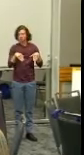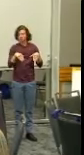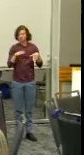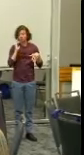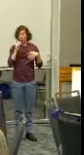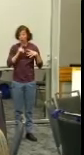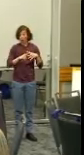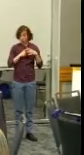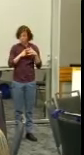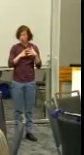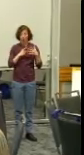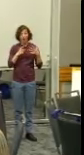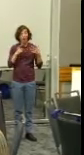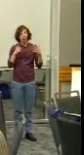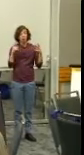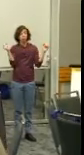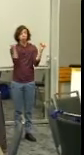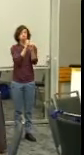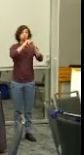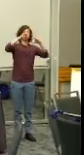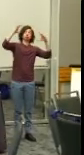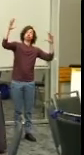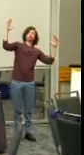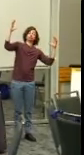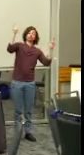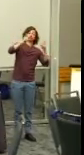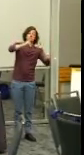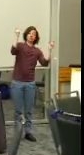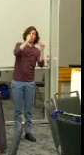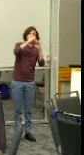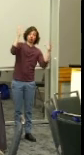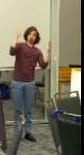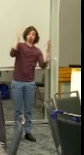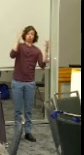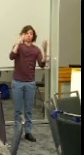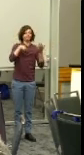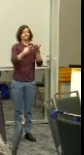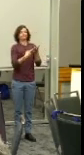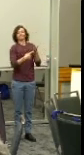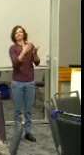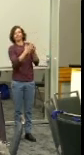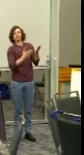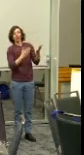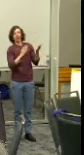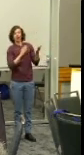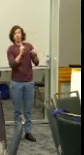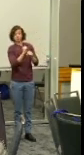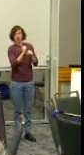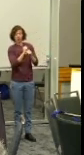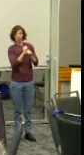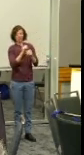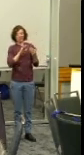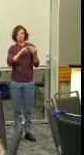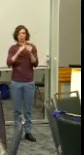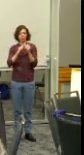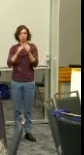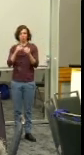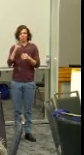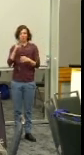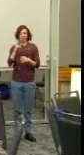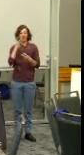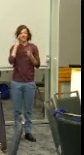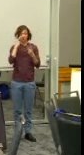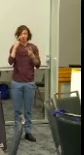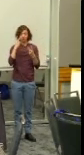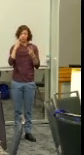start at a high level talking about some of the work that Community Vision does, as well as principles of universal design,